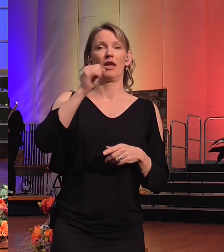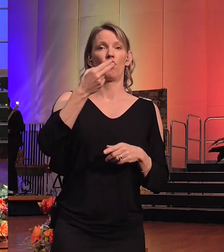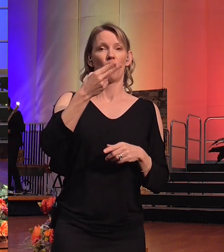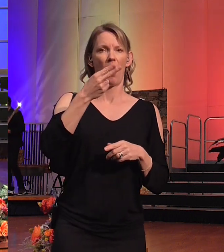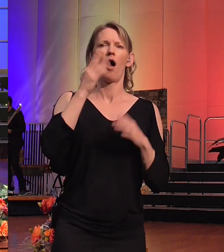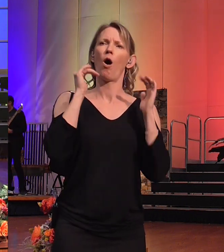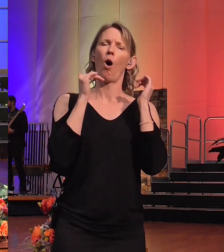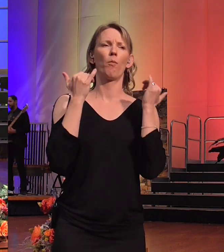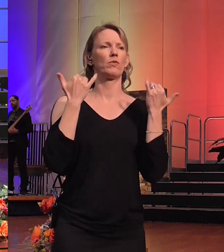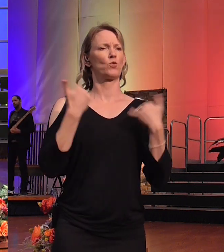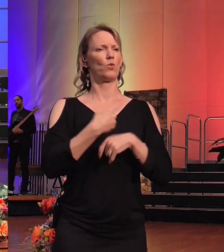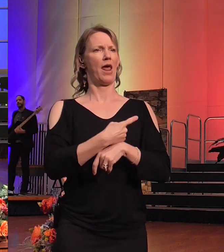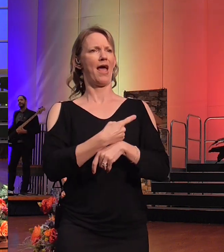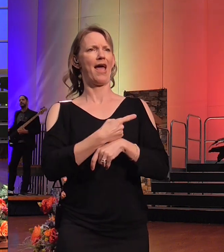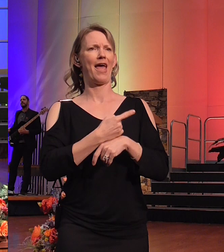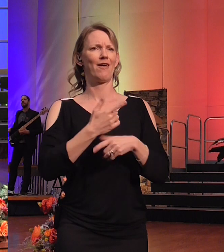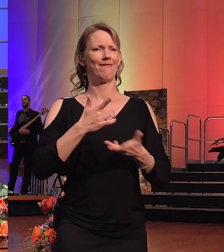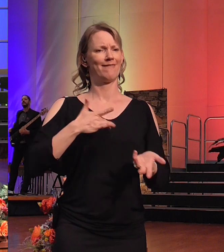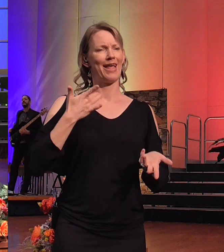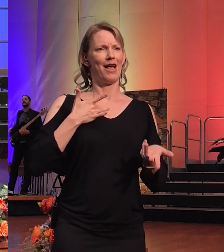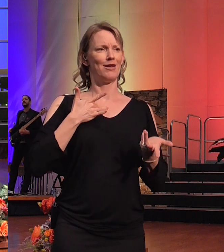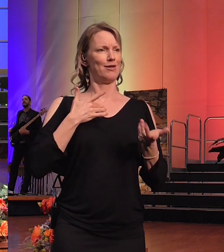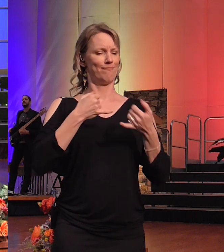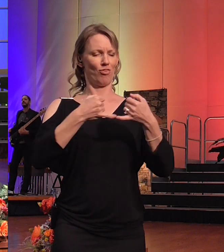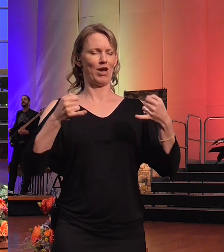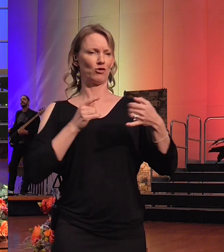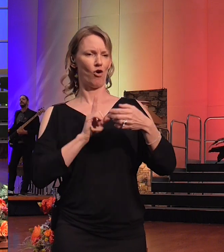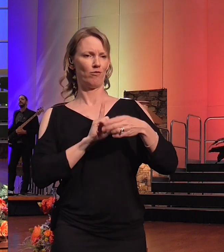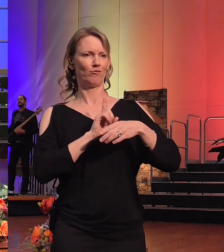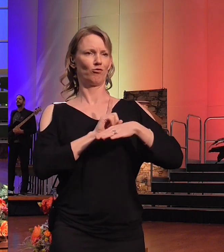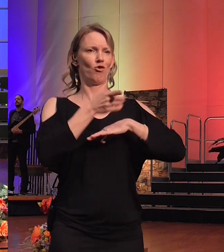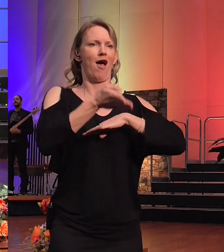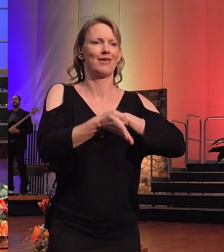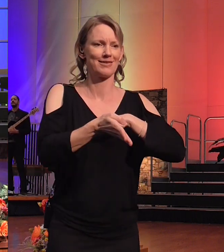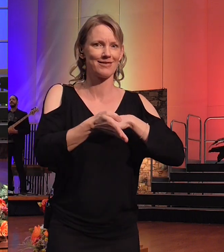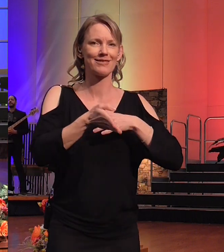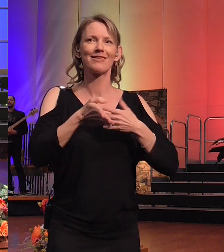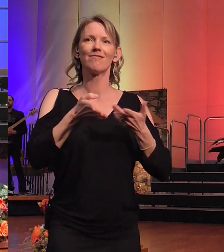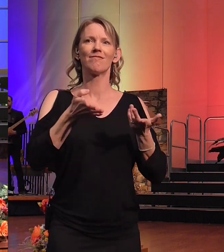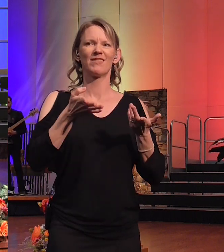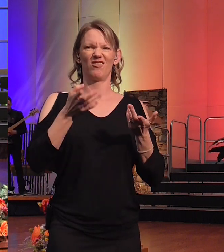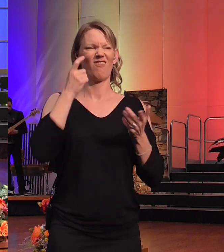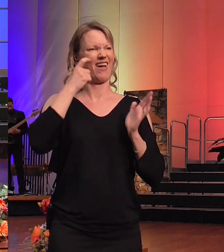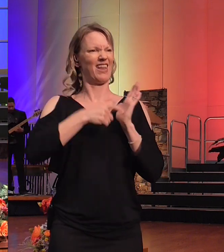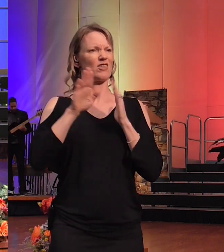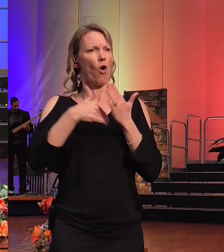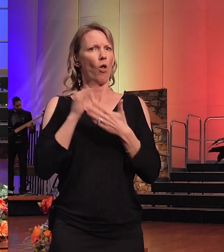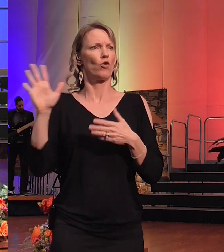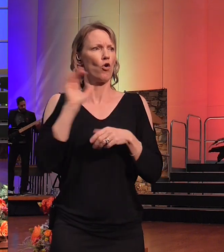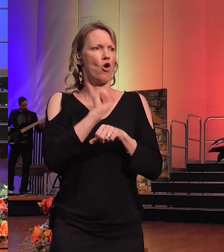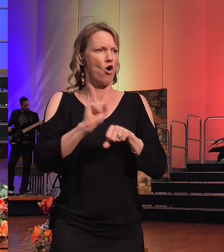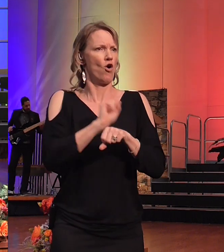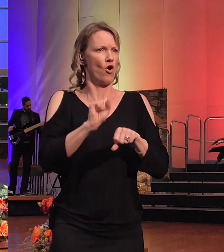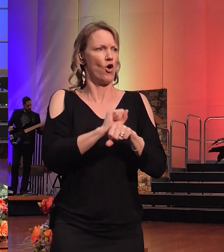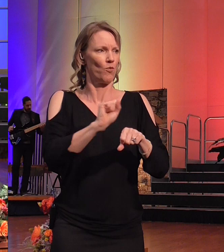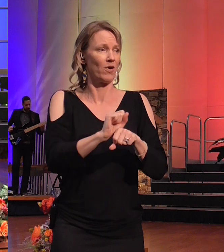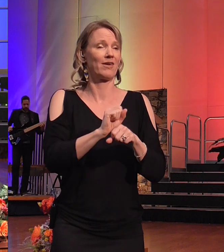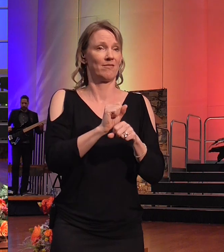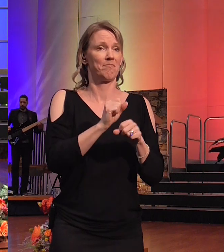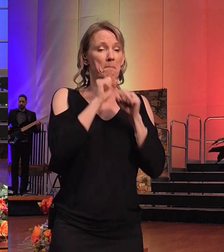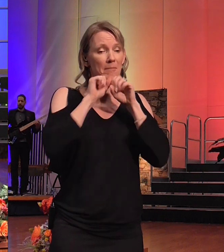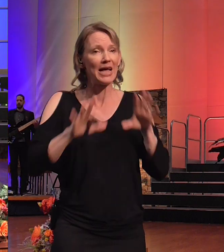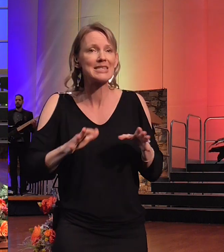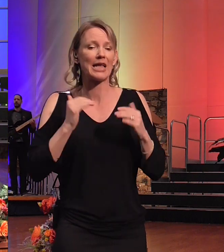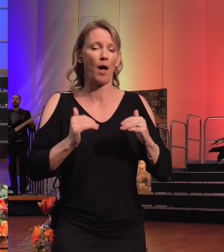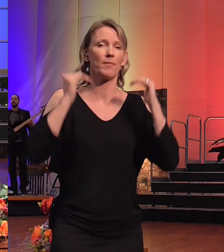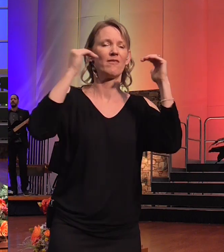today, in some ways, is a kind of a threshold crossing to recognize that all the hard work that you've done for yourself is now an incredible blessing